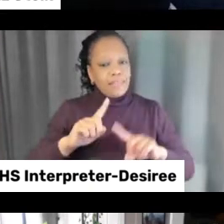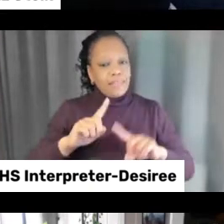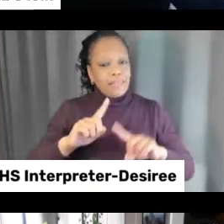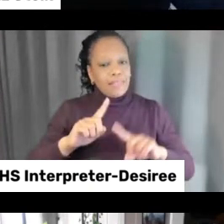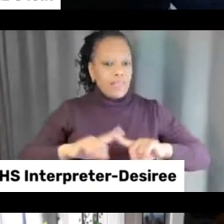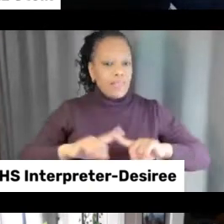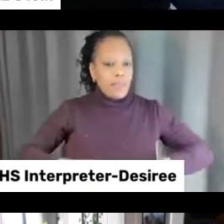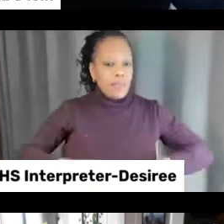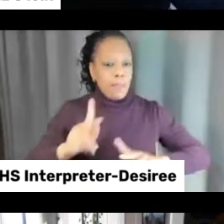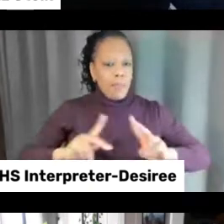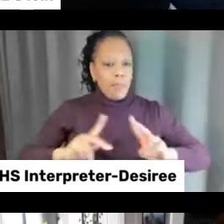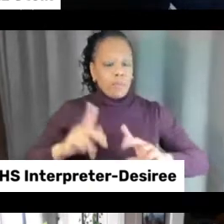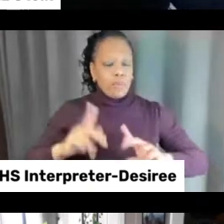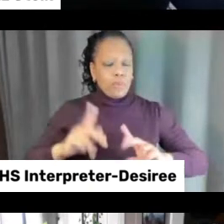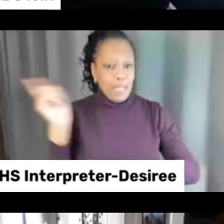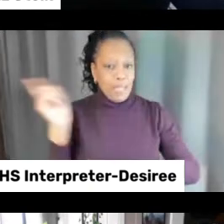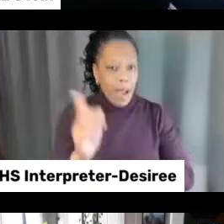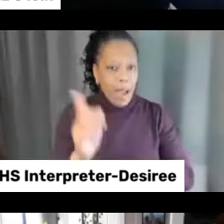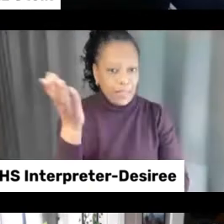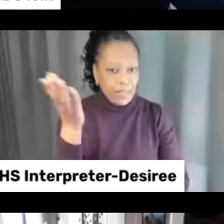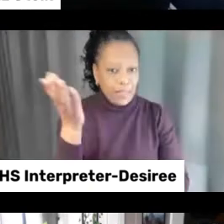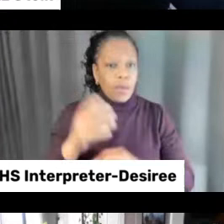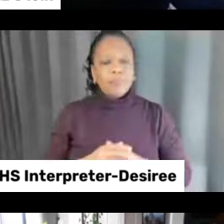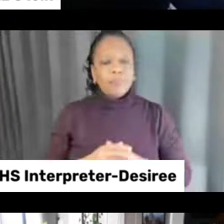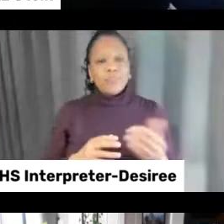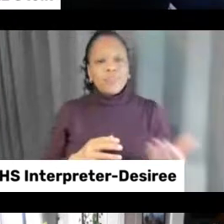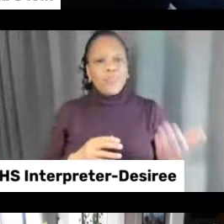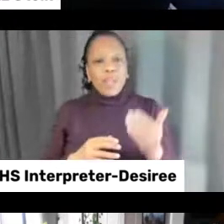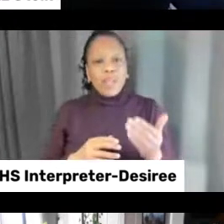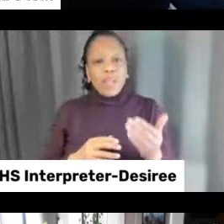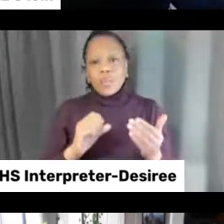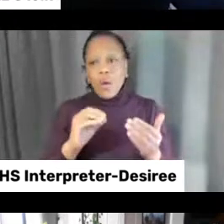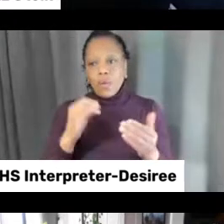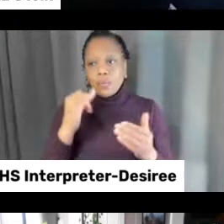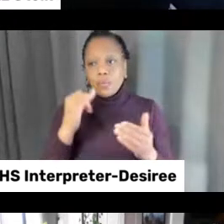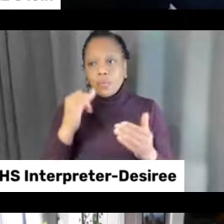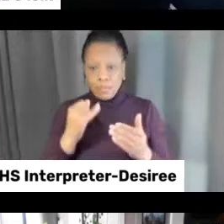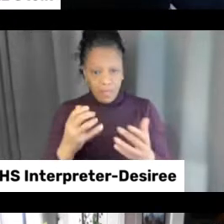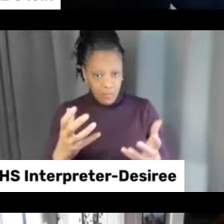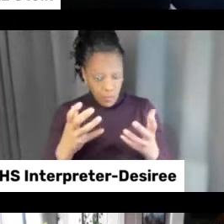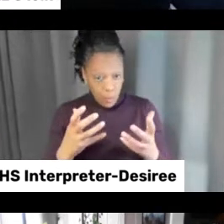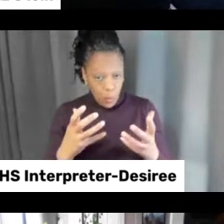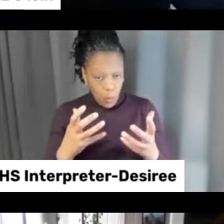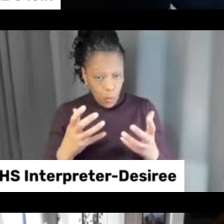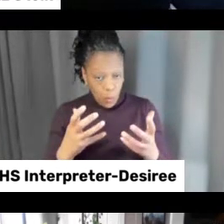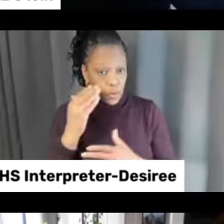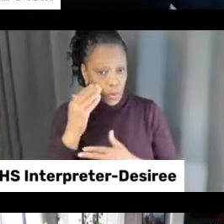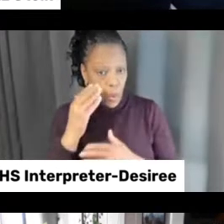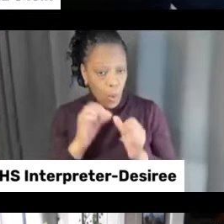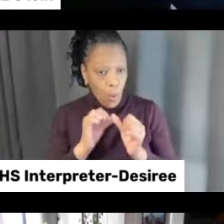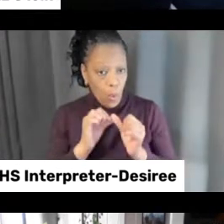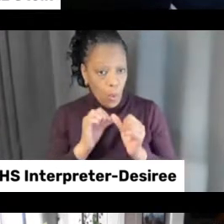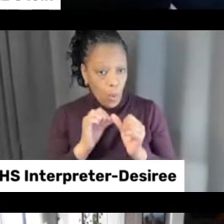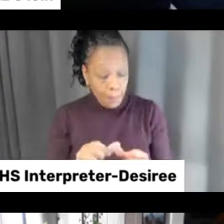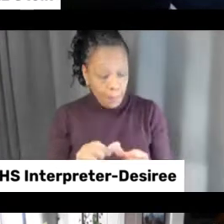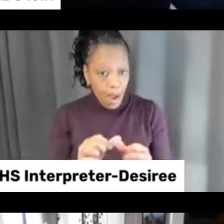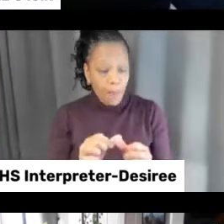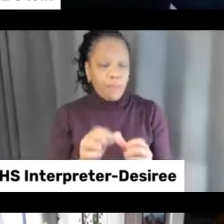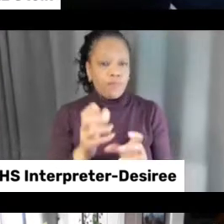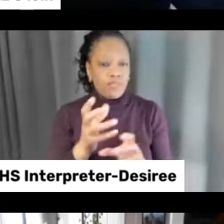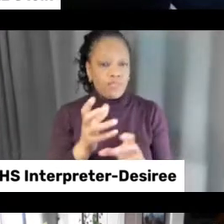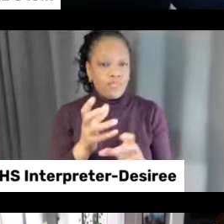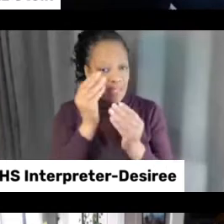involved and stay connected to this organizing that's happening right now, I encourage you to join our newsletter list as a start. But what's